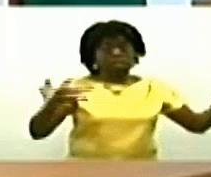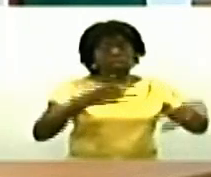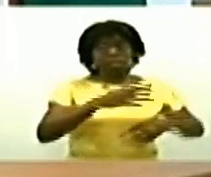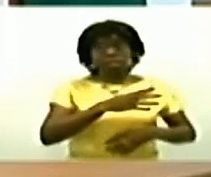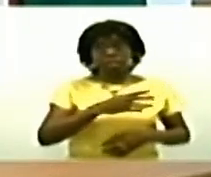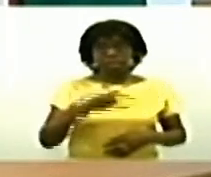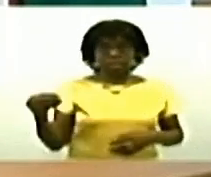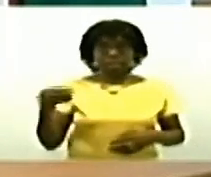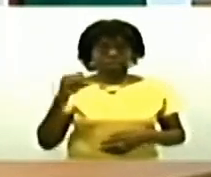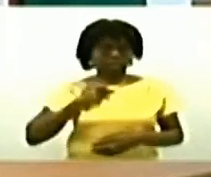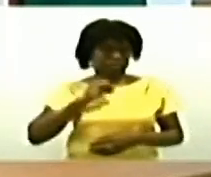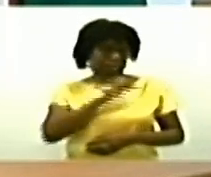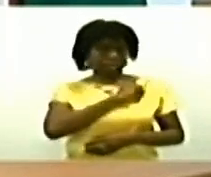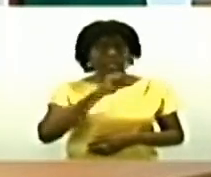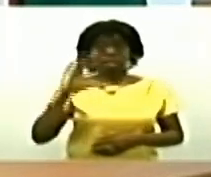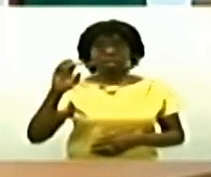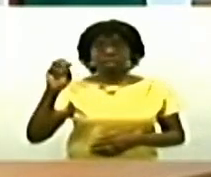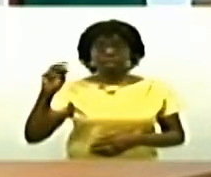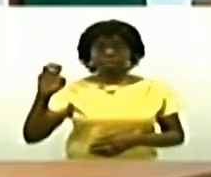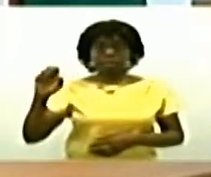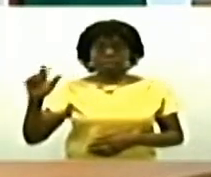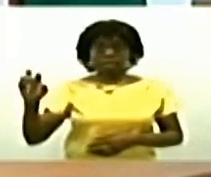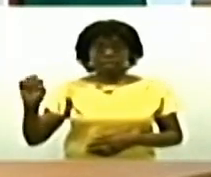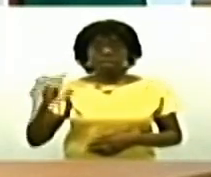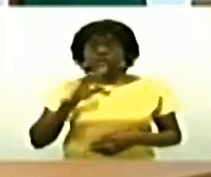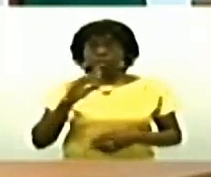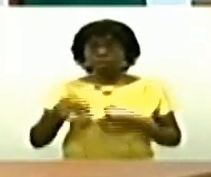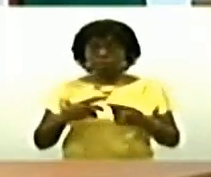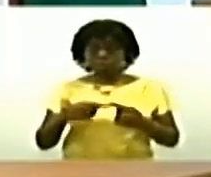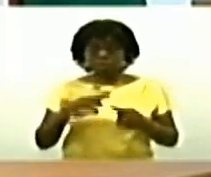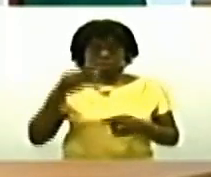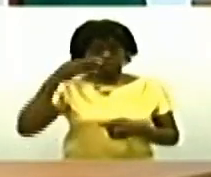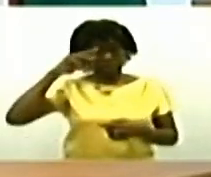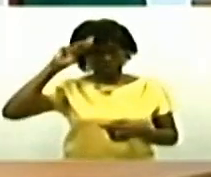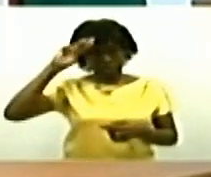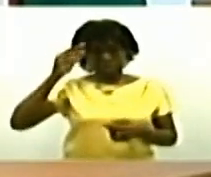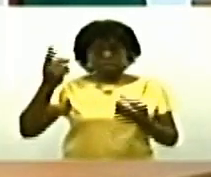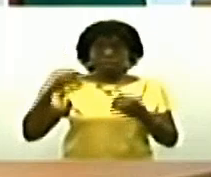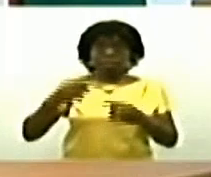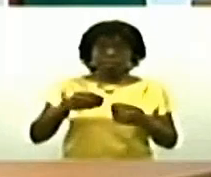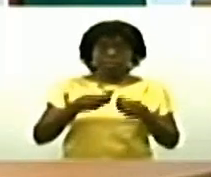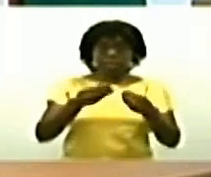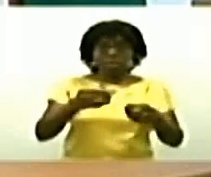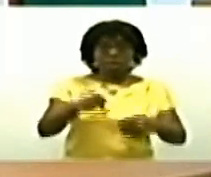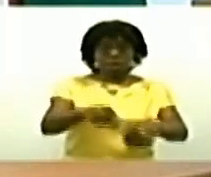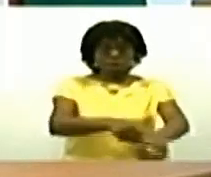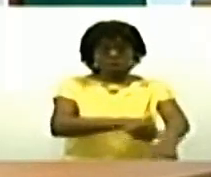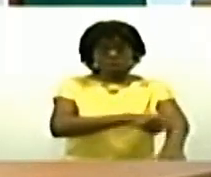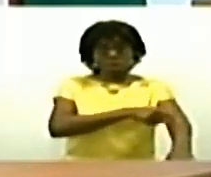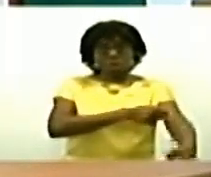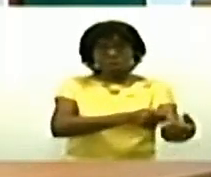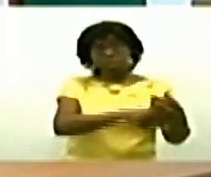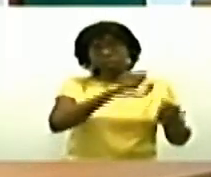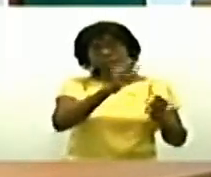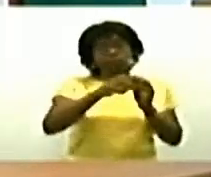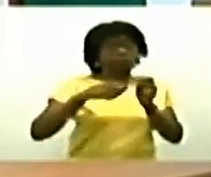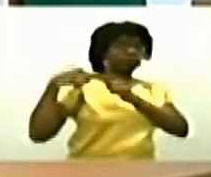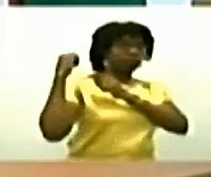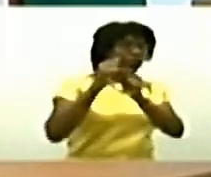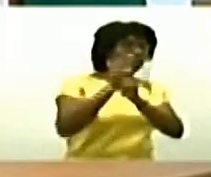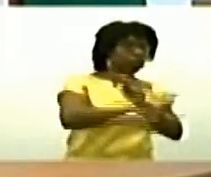Senator Campbell spoke to when the Cubans came and they introduced longline, how that transformed the amount of fish that we